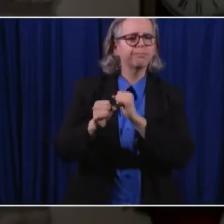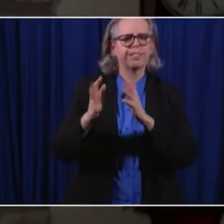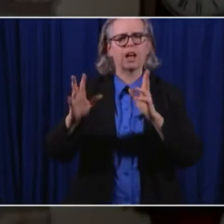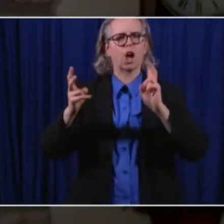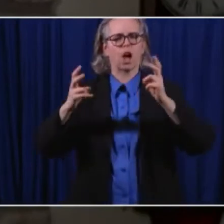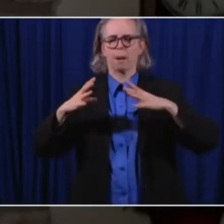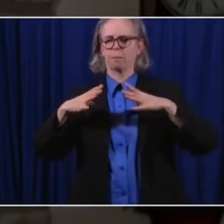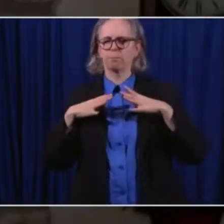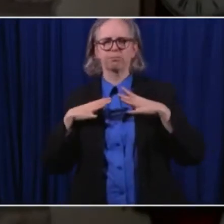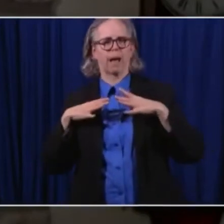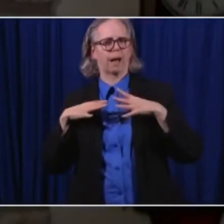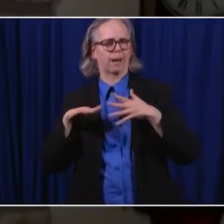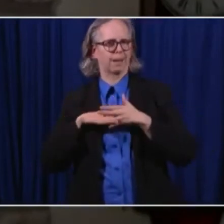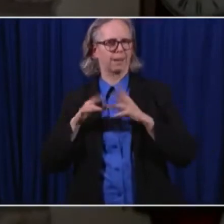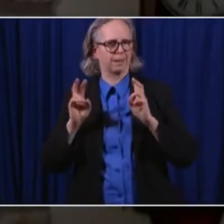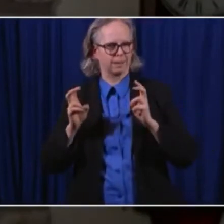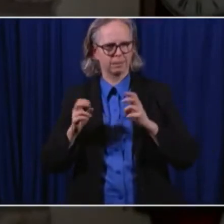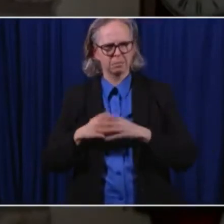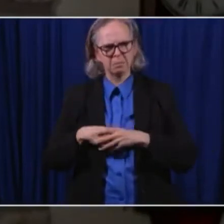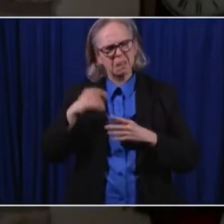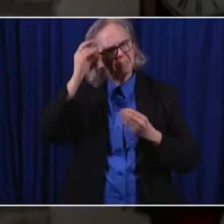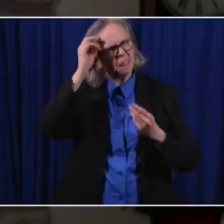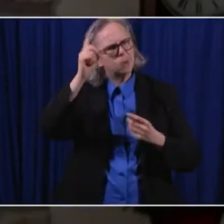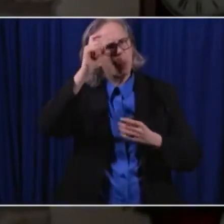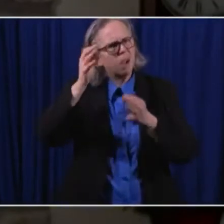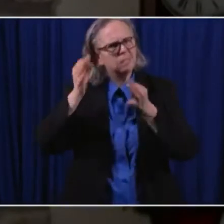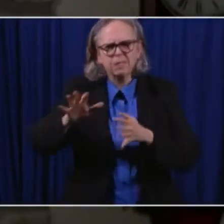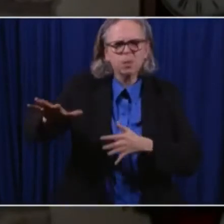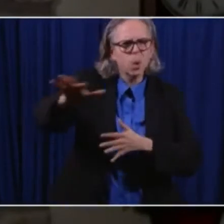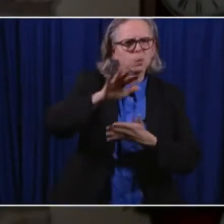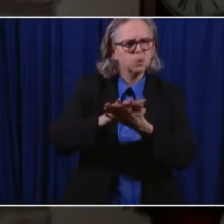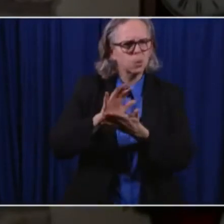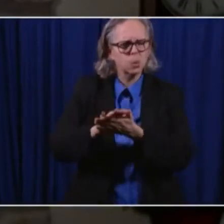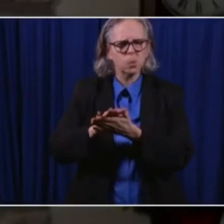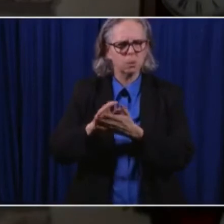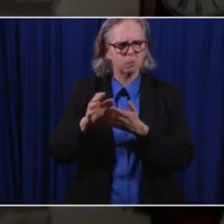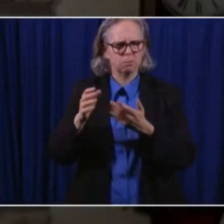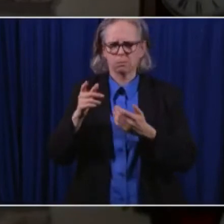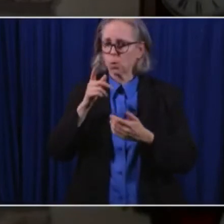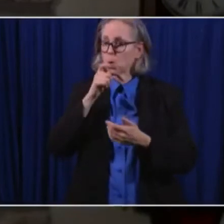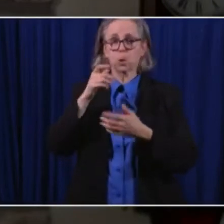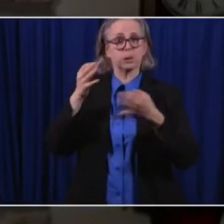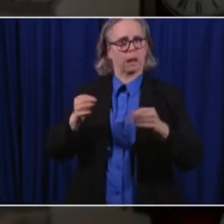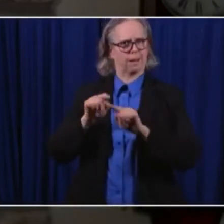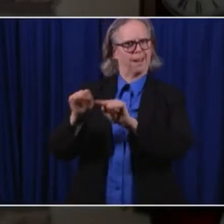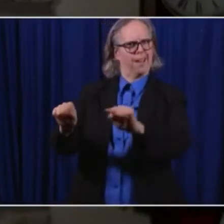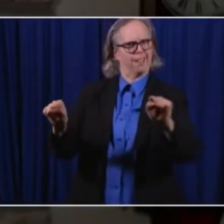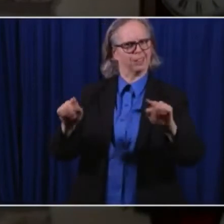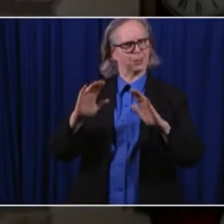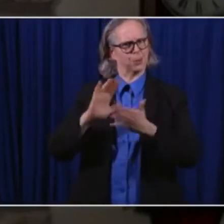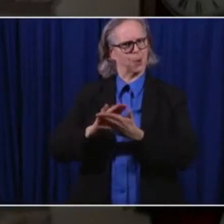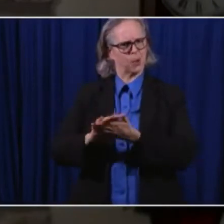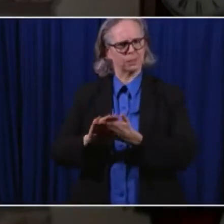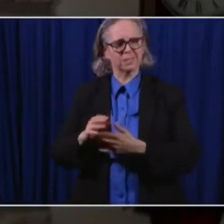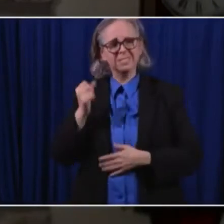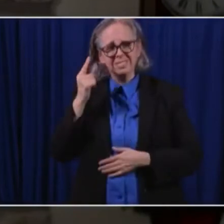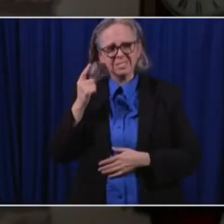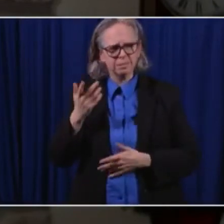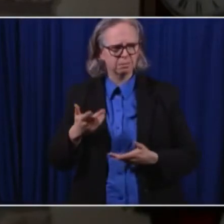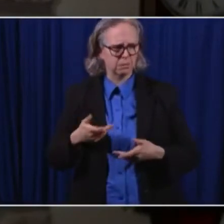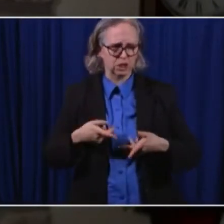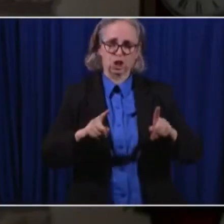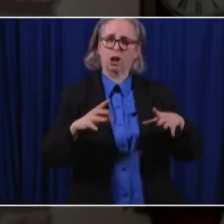We've left it up to the local school, but there certainly is a possibility when over the holidays that people do in fact